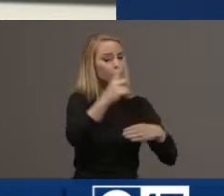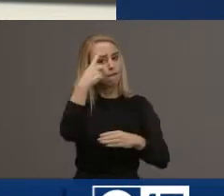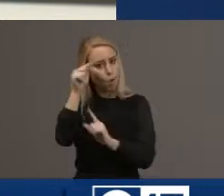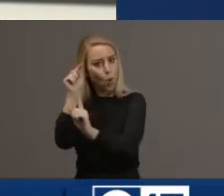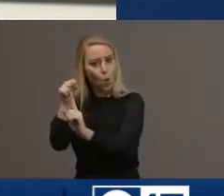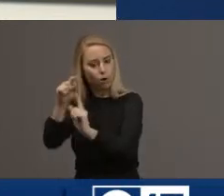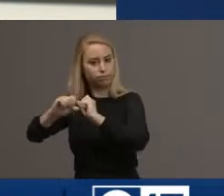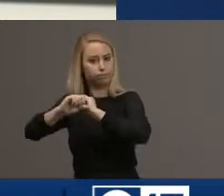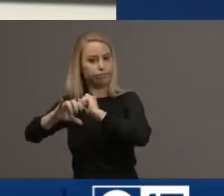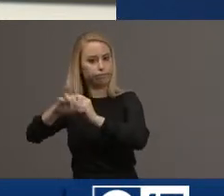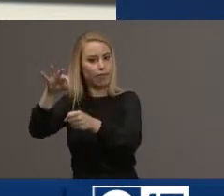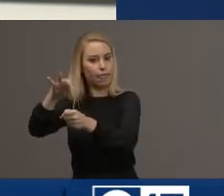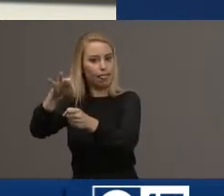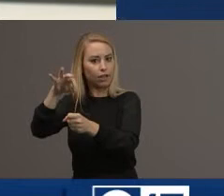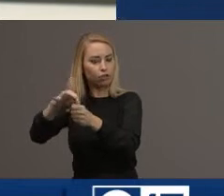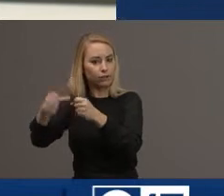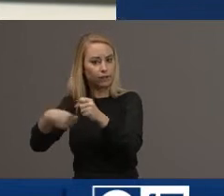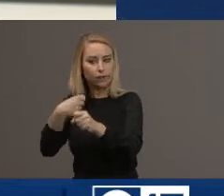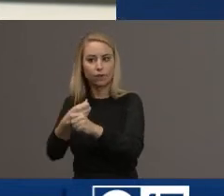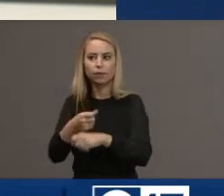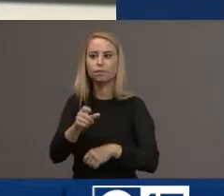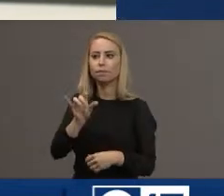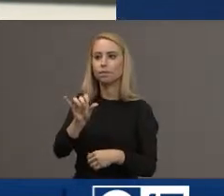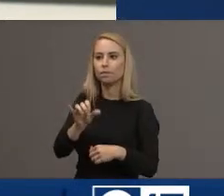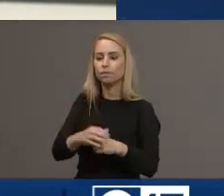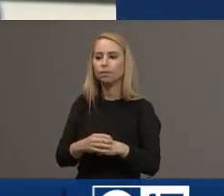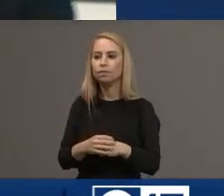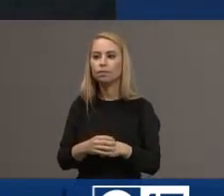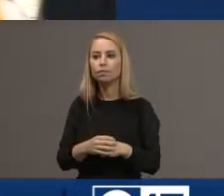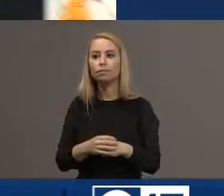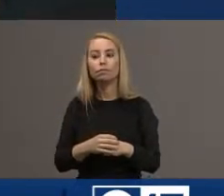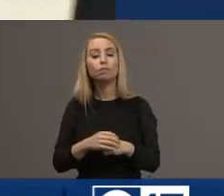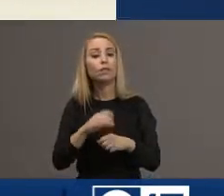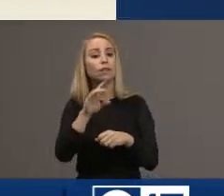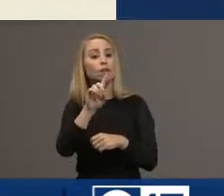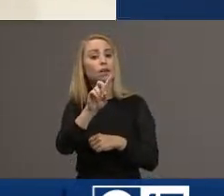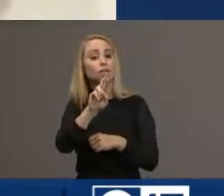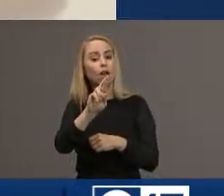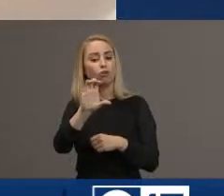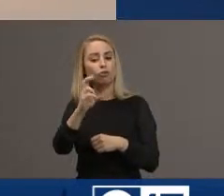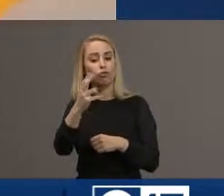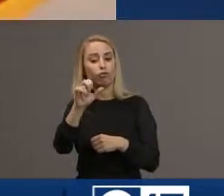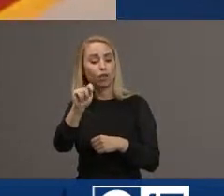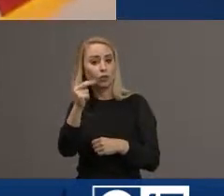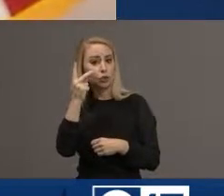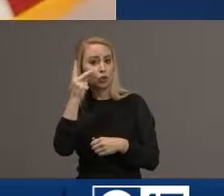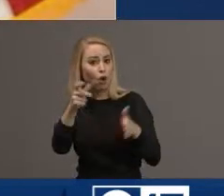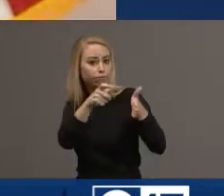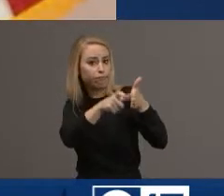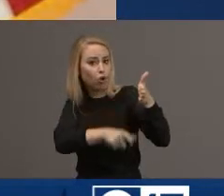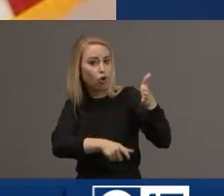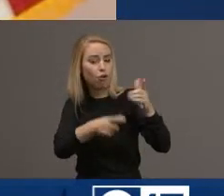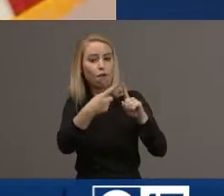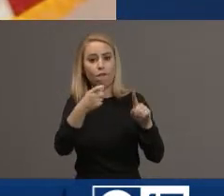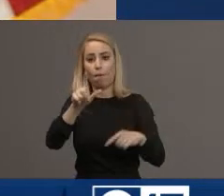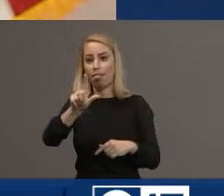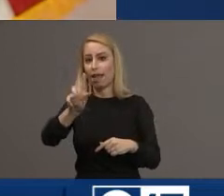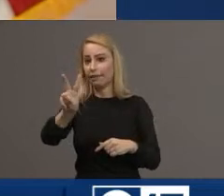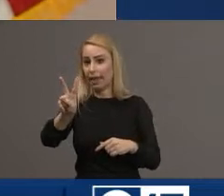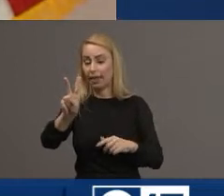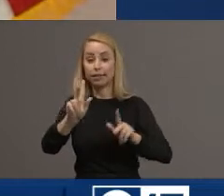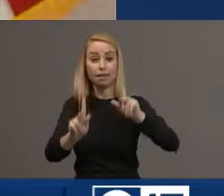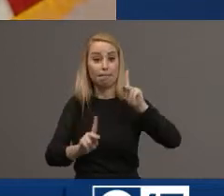saying. Okay. Really quick, Dr. Chris, there's been a story out of Las Vegas where Arizonans are